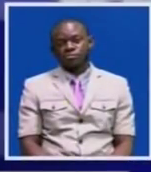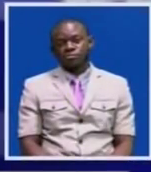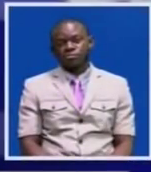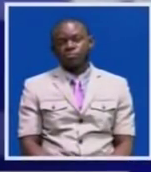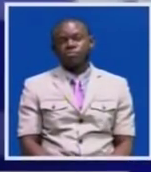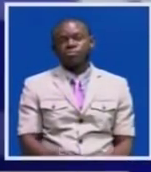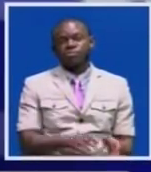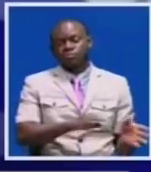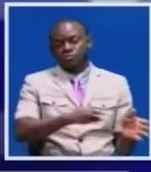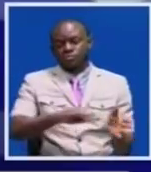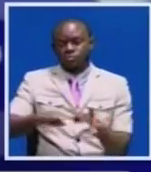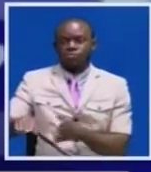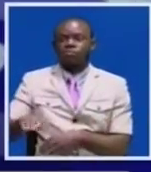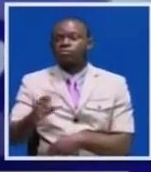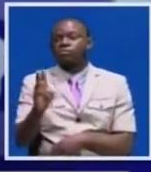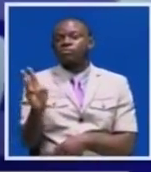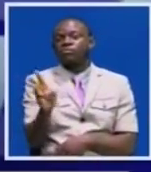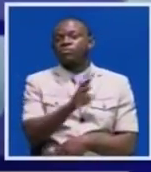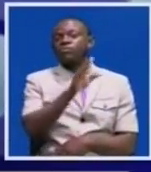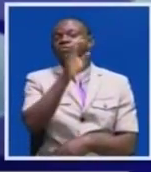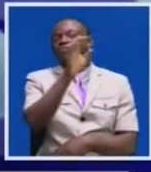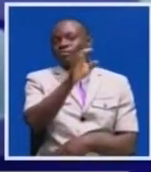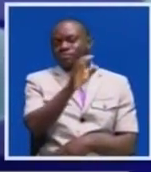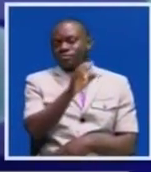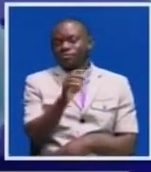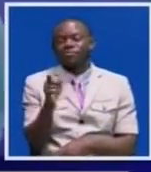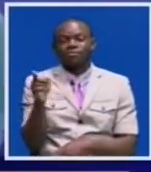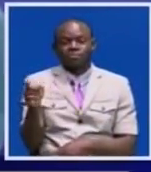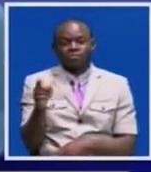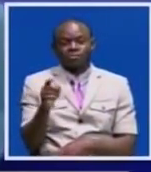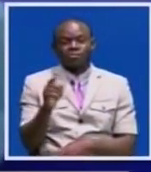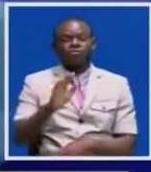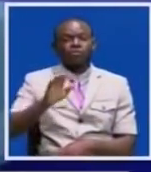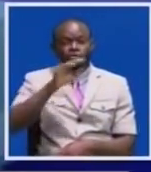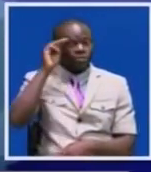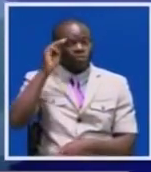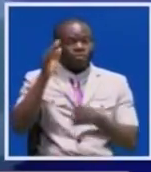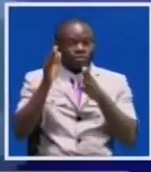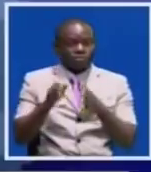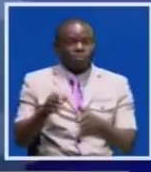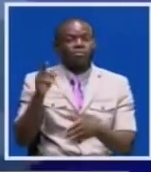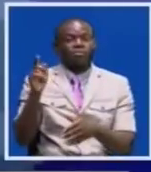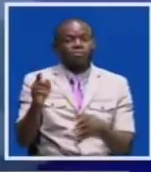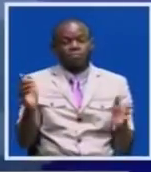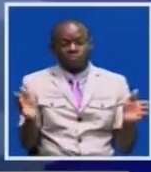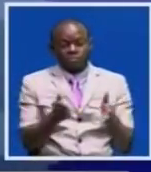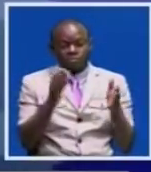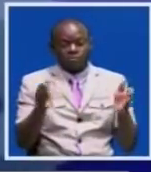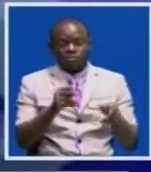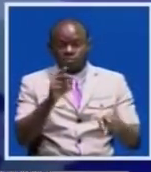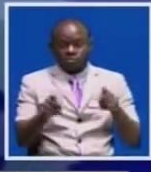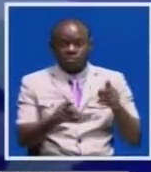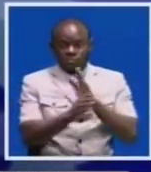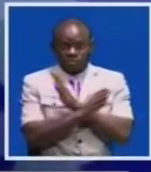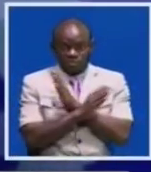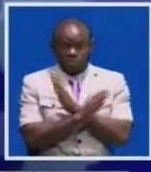To Western Province now, where Western Province Minister Richard Kapita has called on Zambians not to dent the